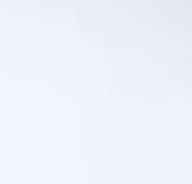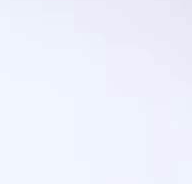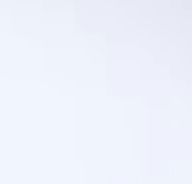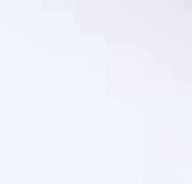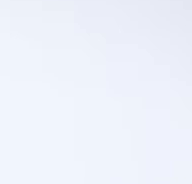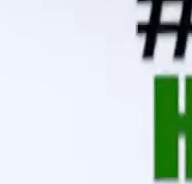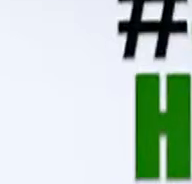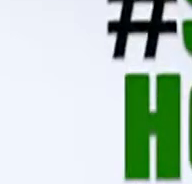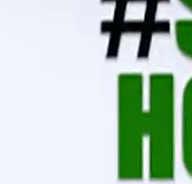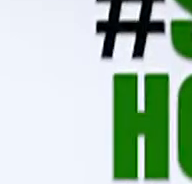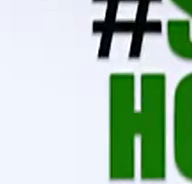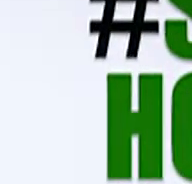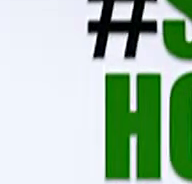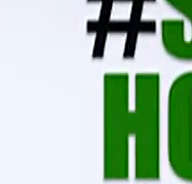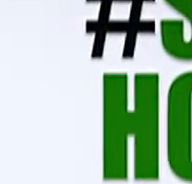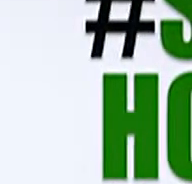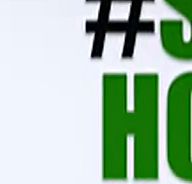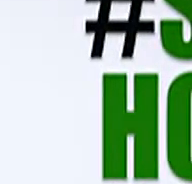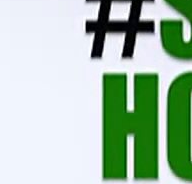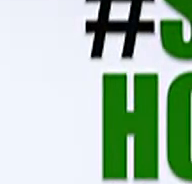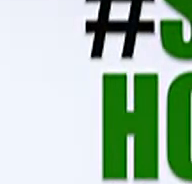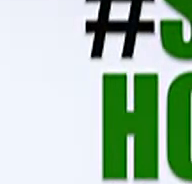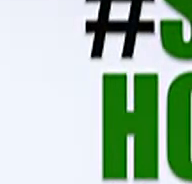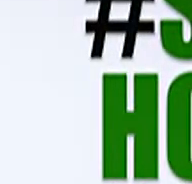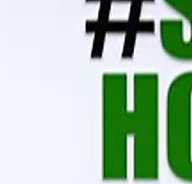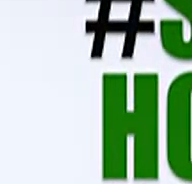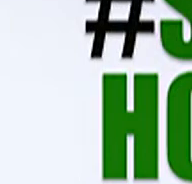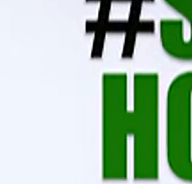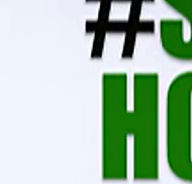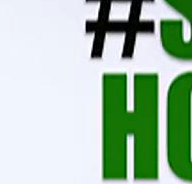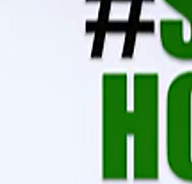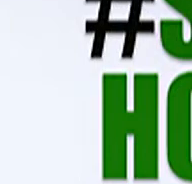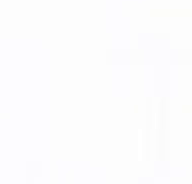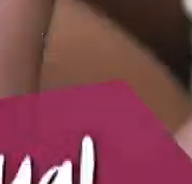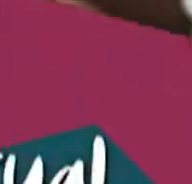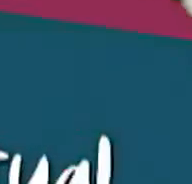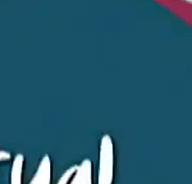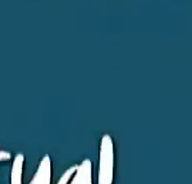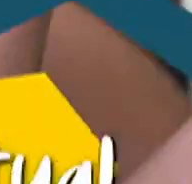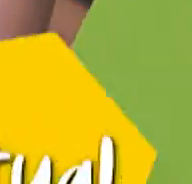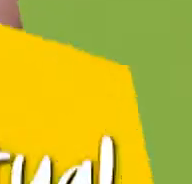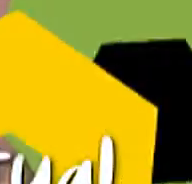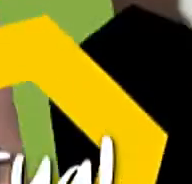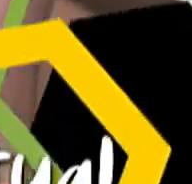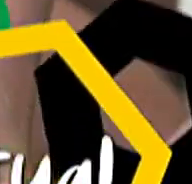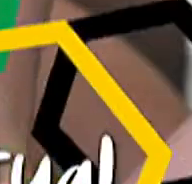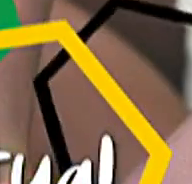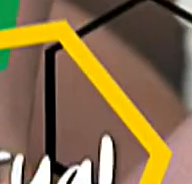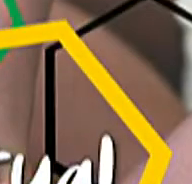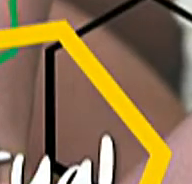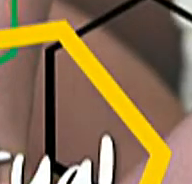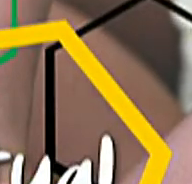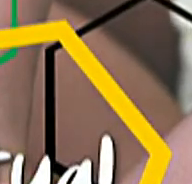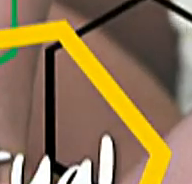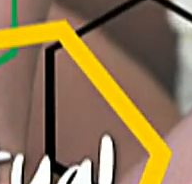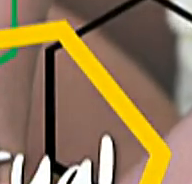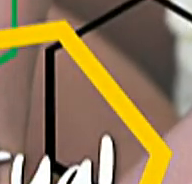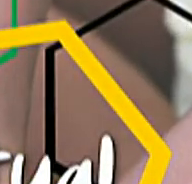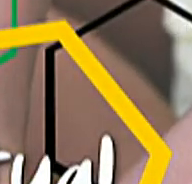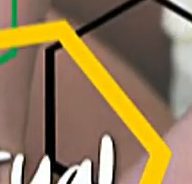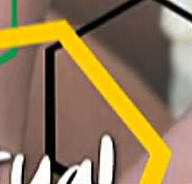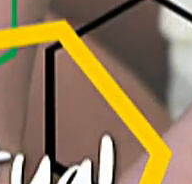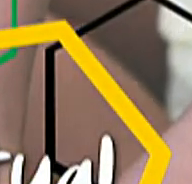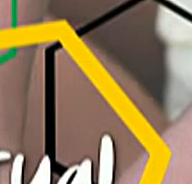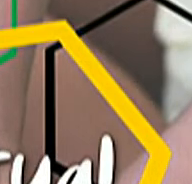fight. Stay home. Stay safe. Protect the children, please. Me a beg you no. Protect